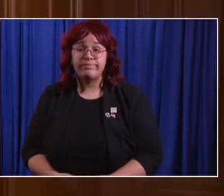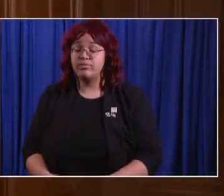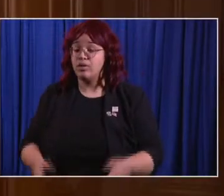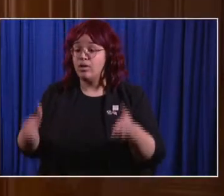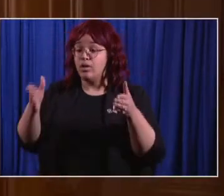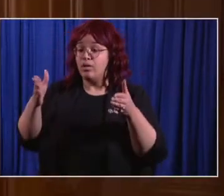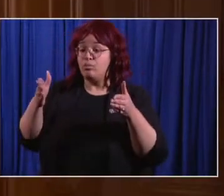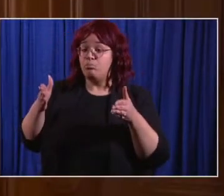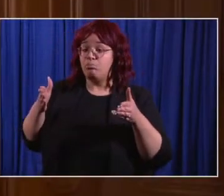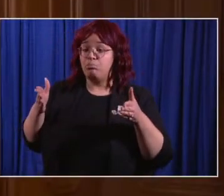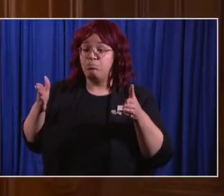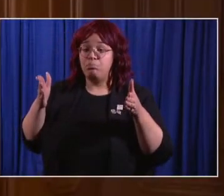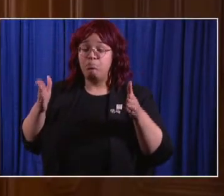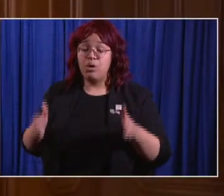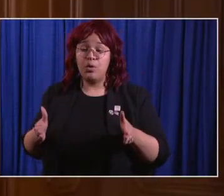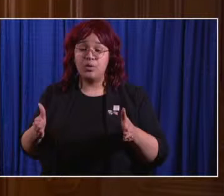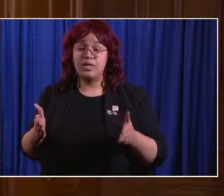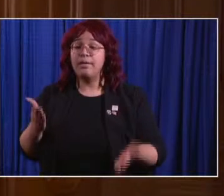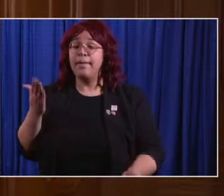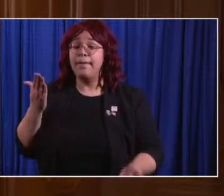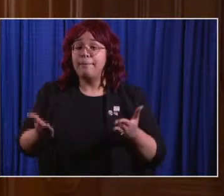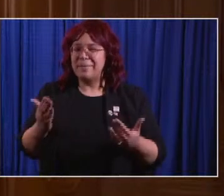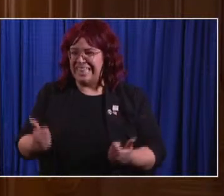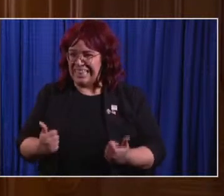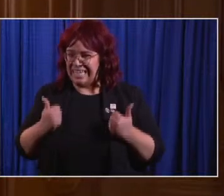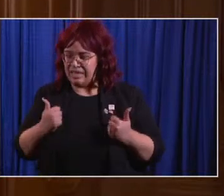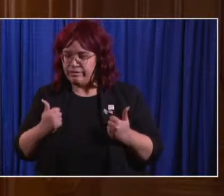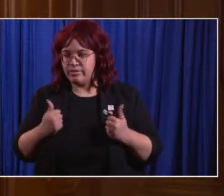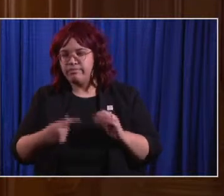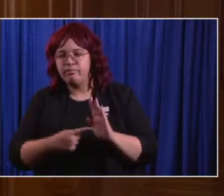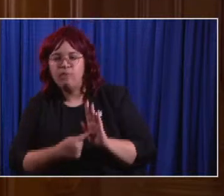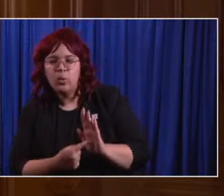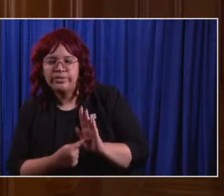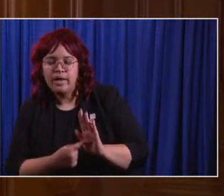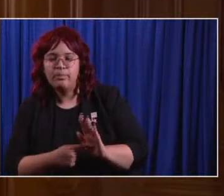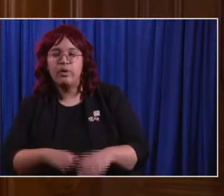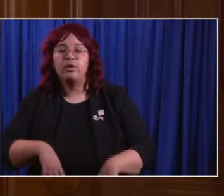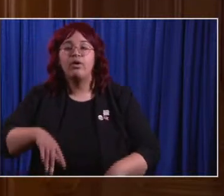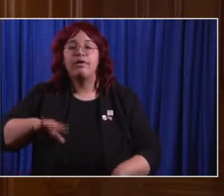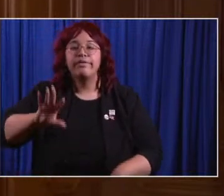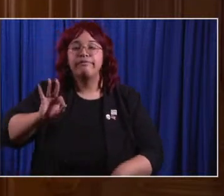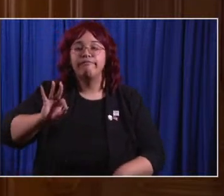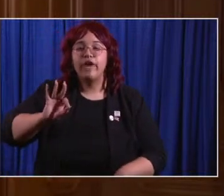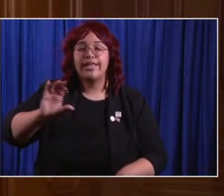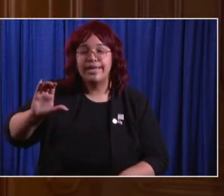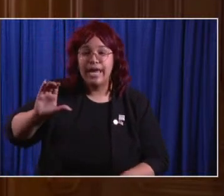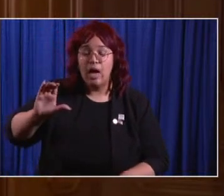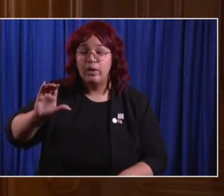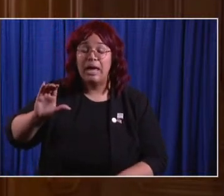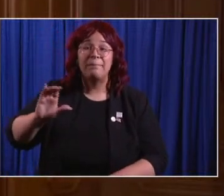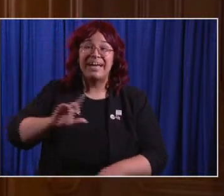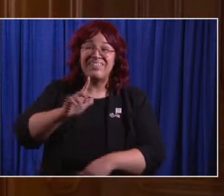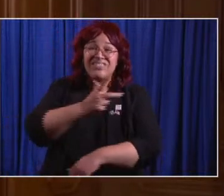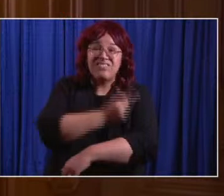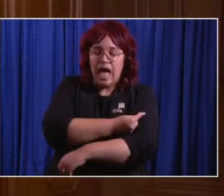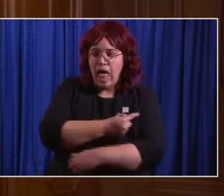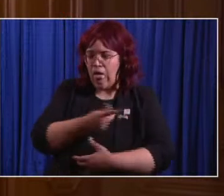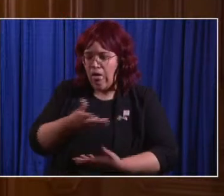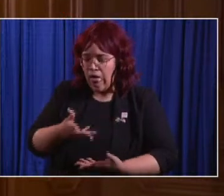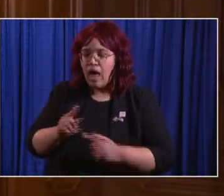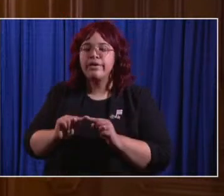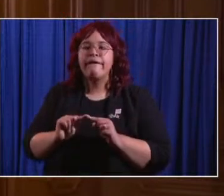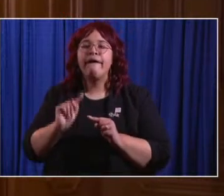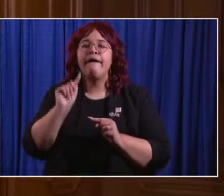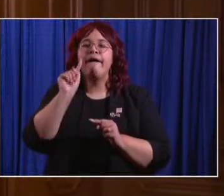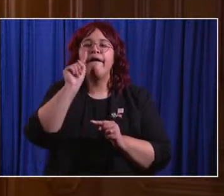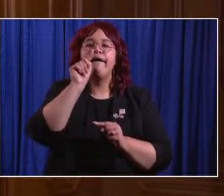that to their county of residence. We have some people, obviously, who come in from other states, just as we have